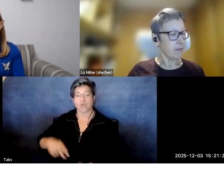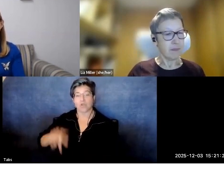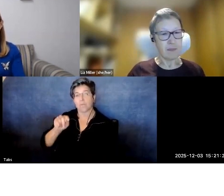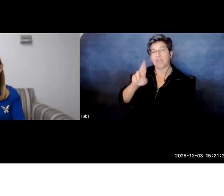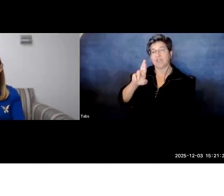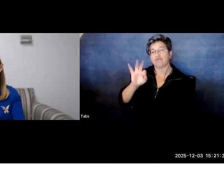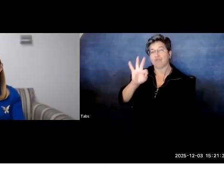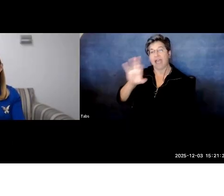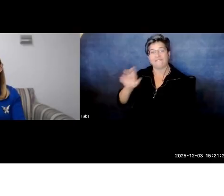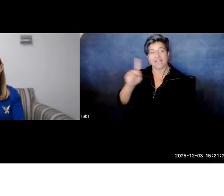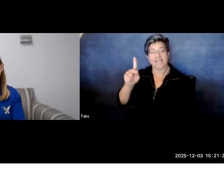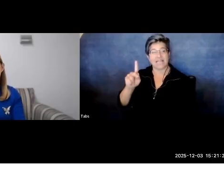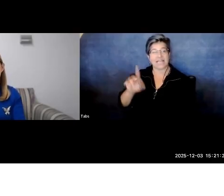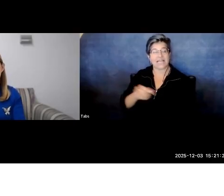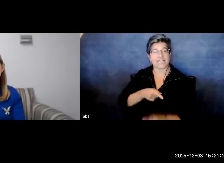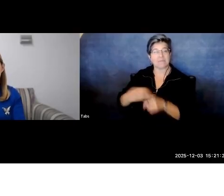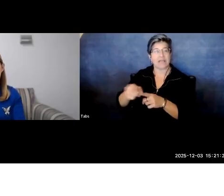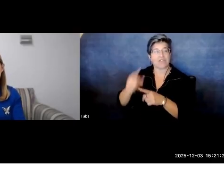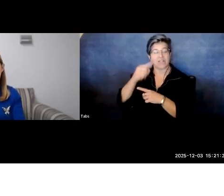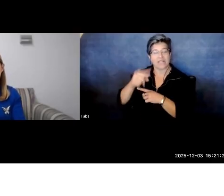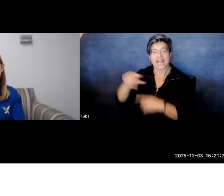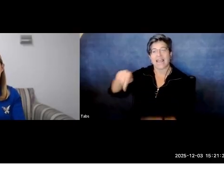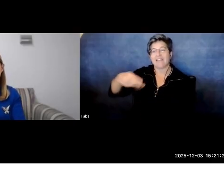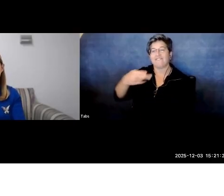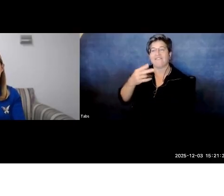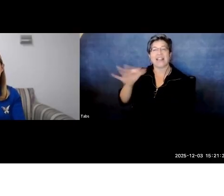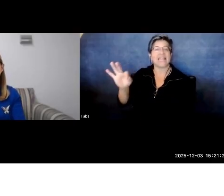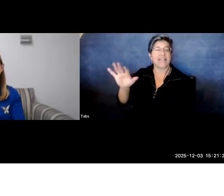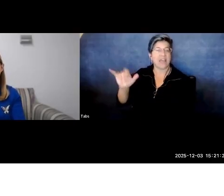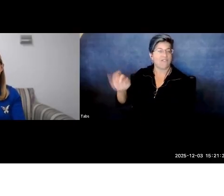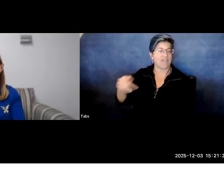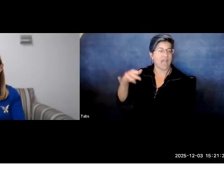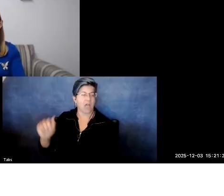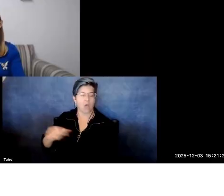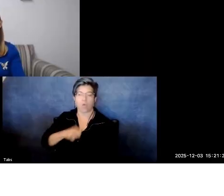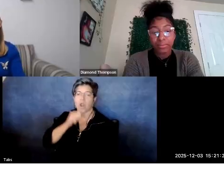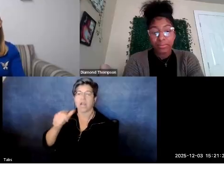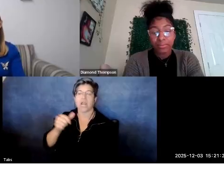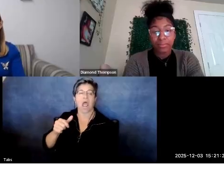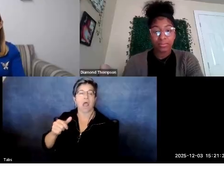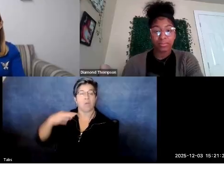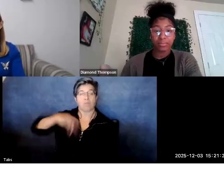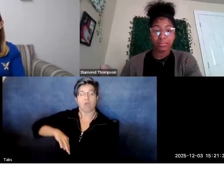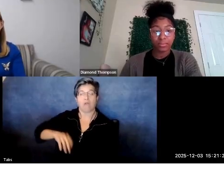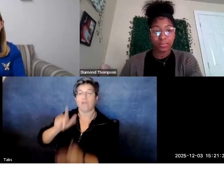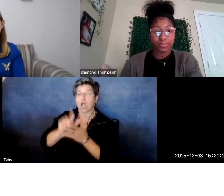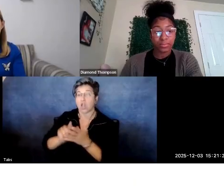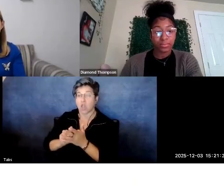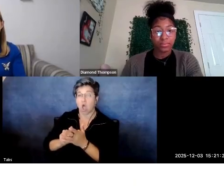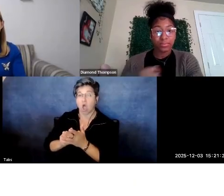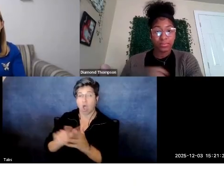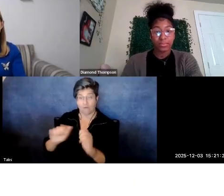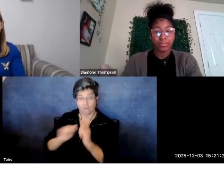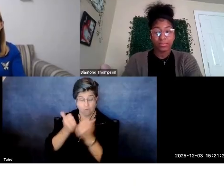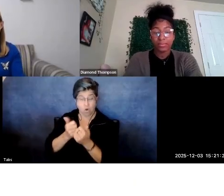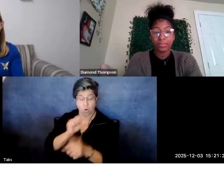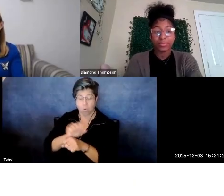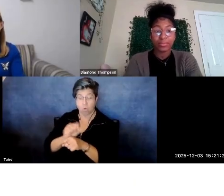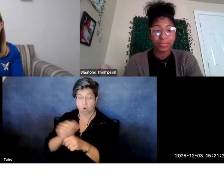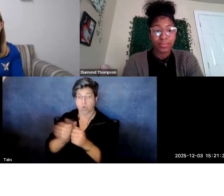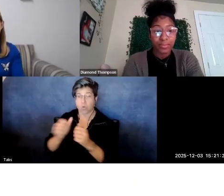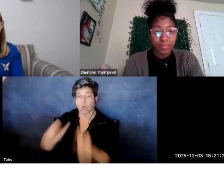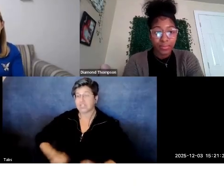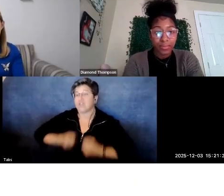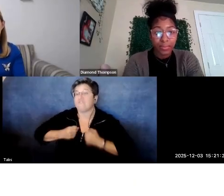for Child Advocates in Philadelphia. We are a nonprofit law firm that works with survivors of human